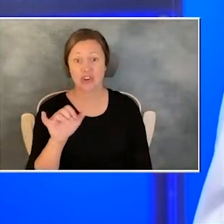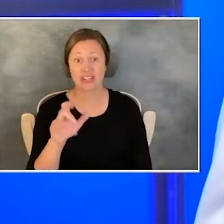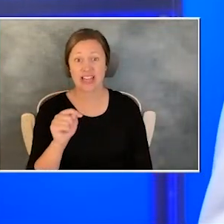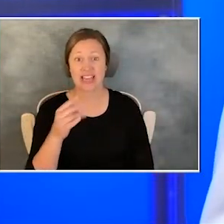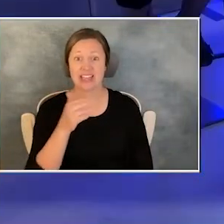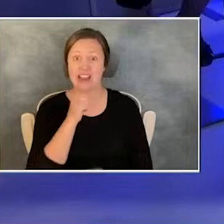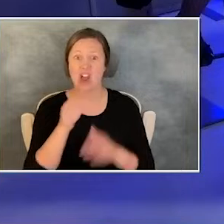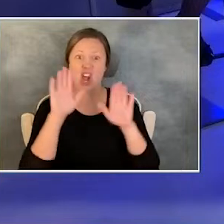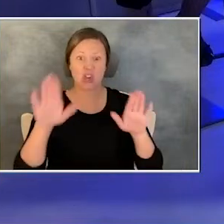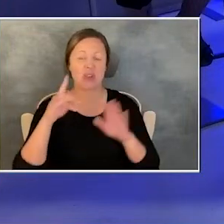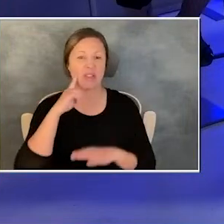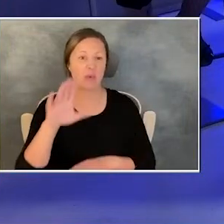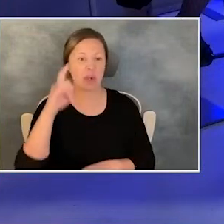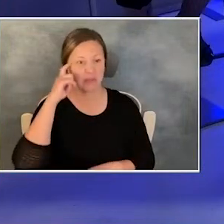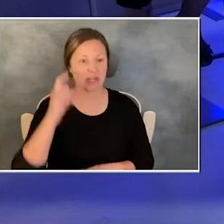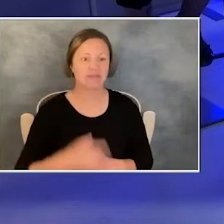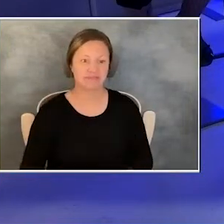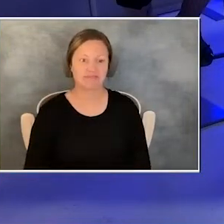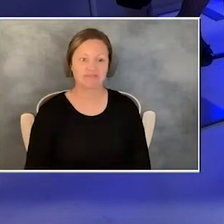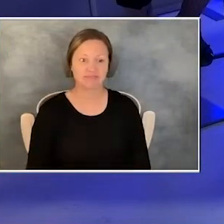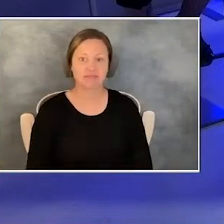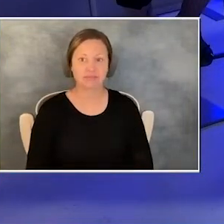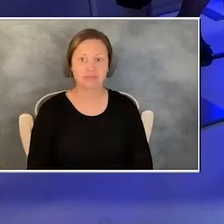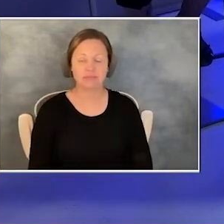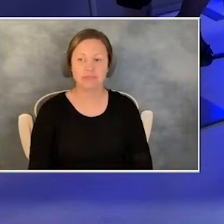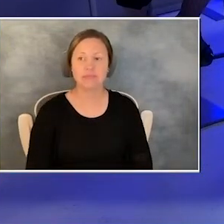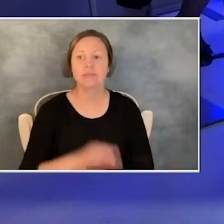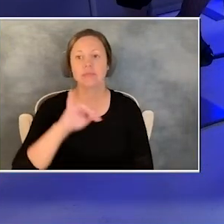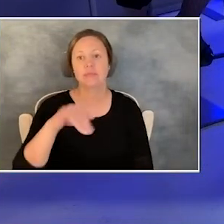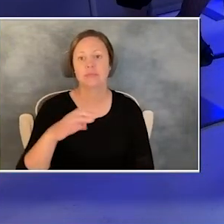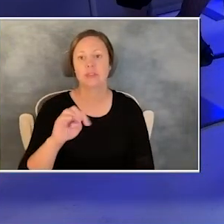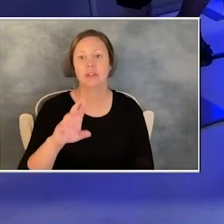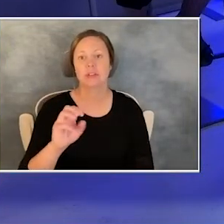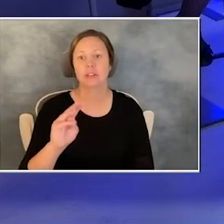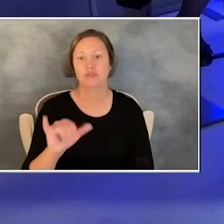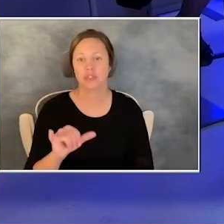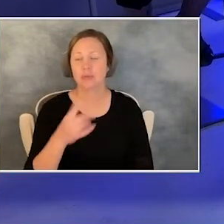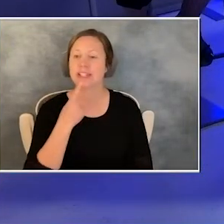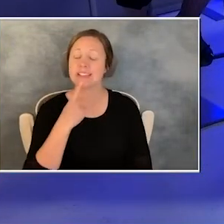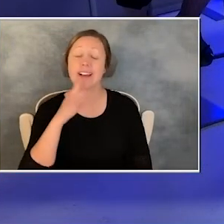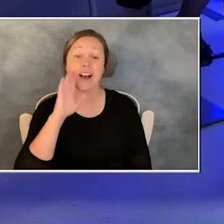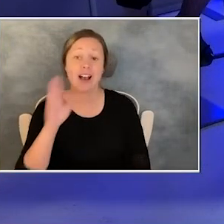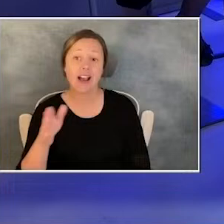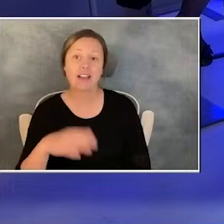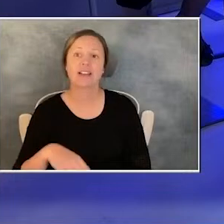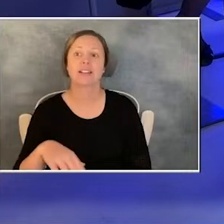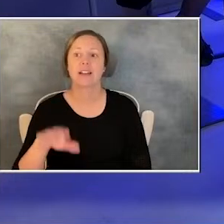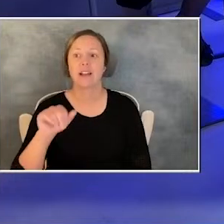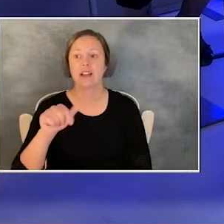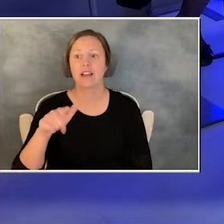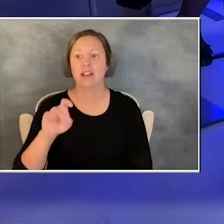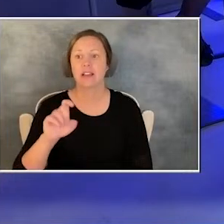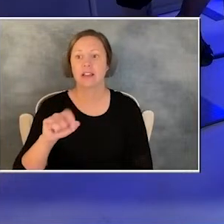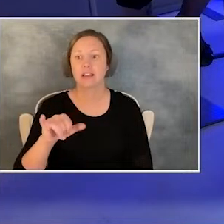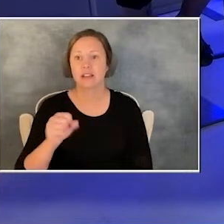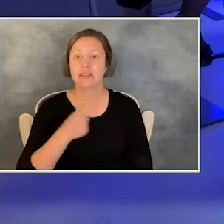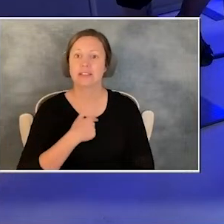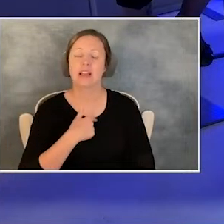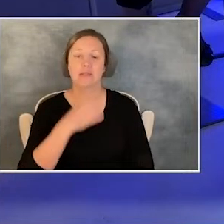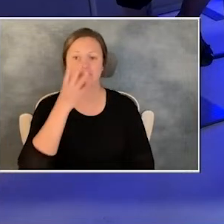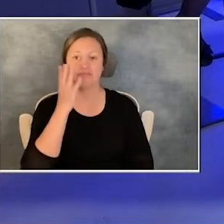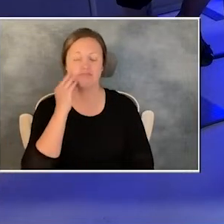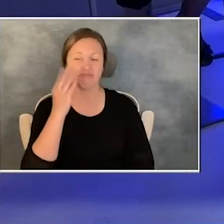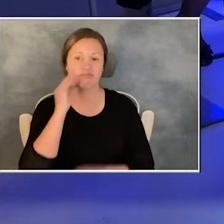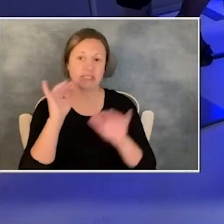brain. Jeremy has a comment. He says, hi, Alexis. Not a question, but just encouragement, since I'm going through the exact same thing with my mom.